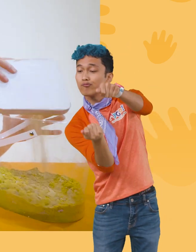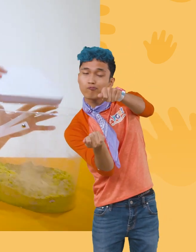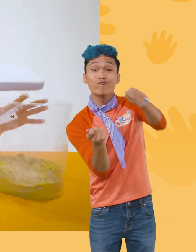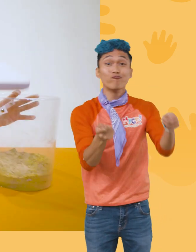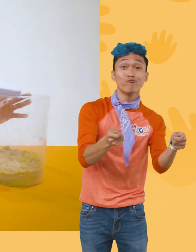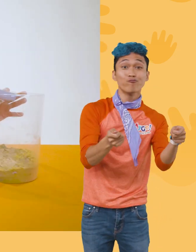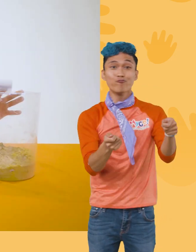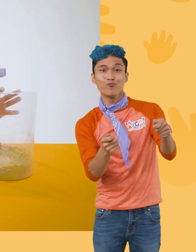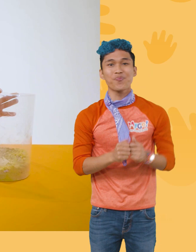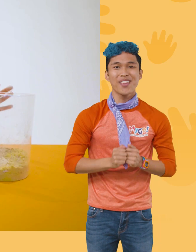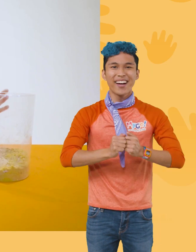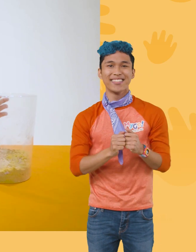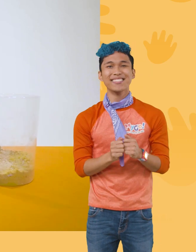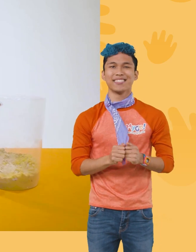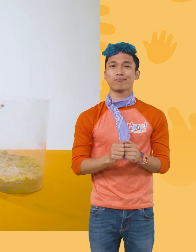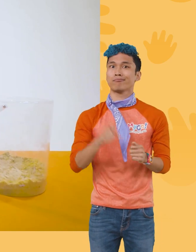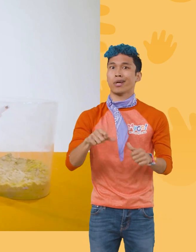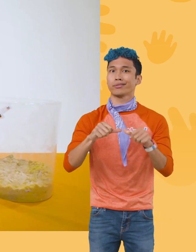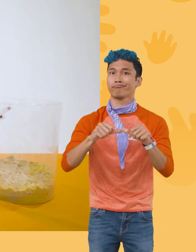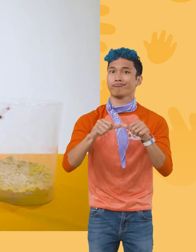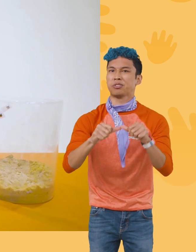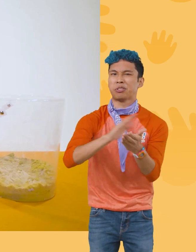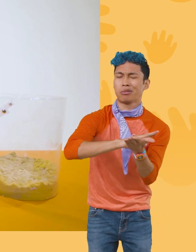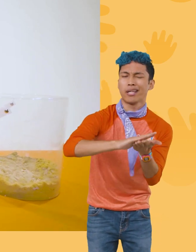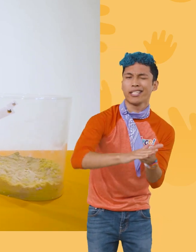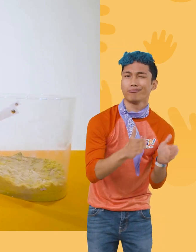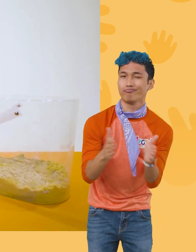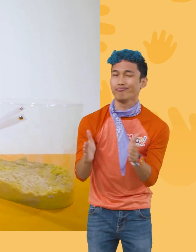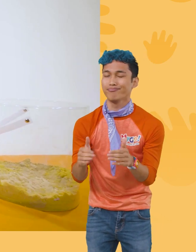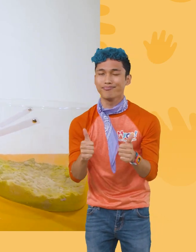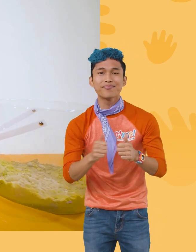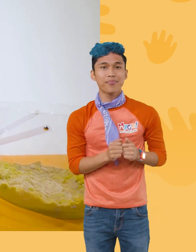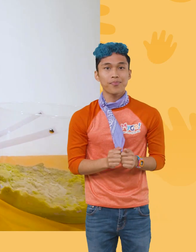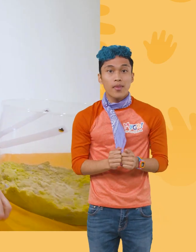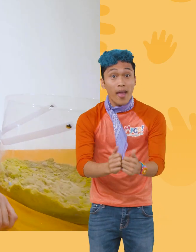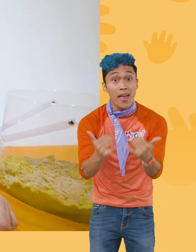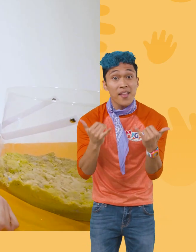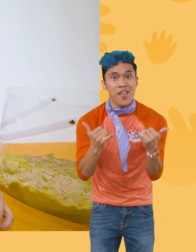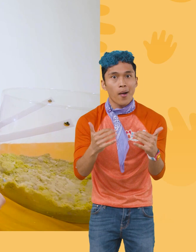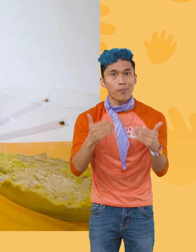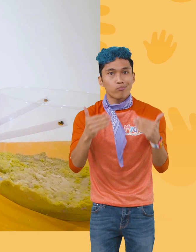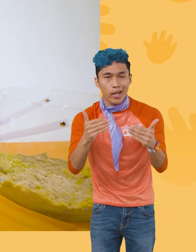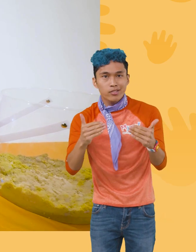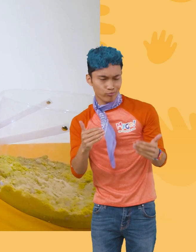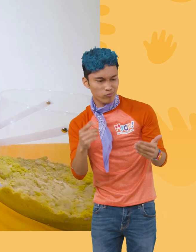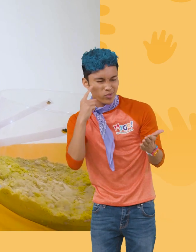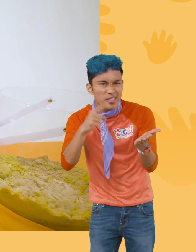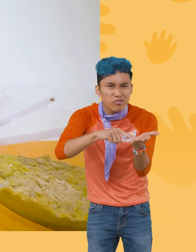this. Have to stay nice and clean and organized. Okay, now let's inspect some of these